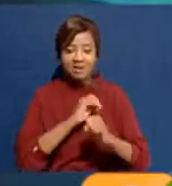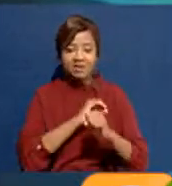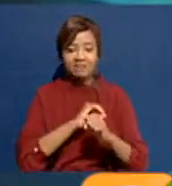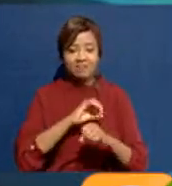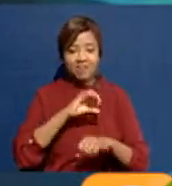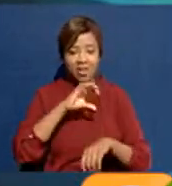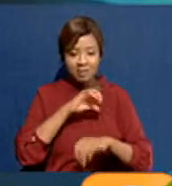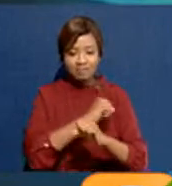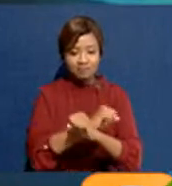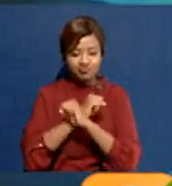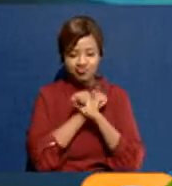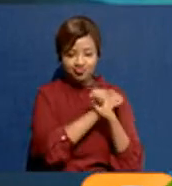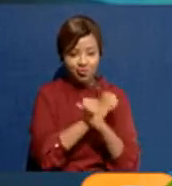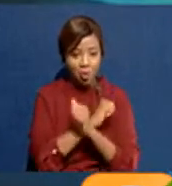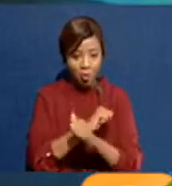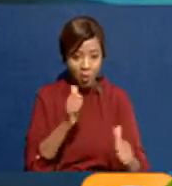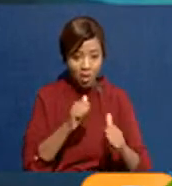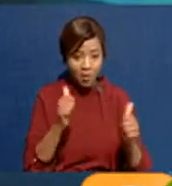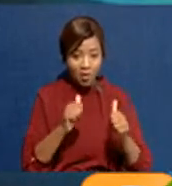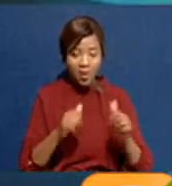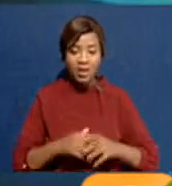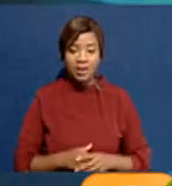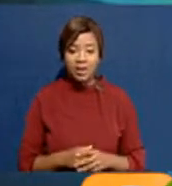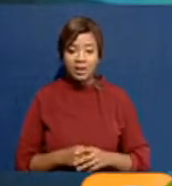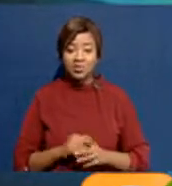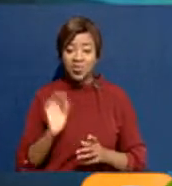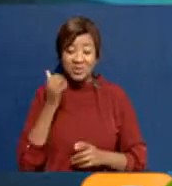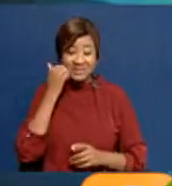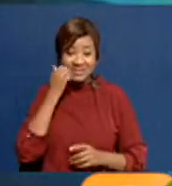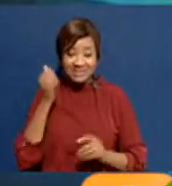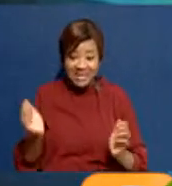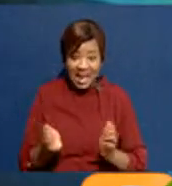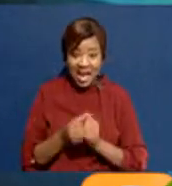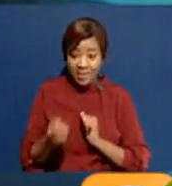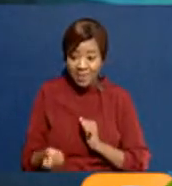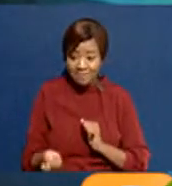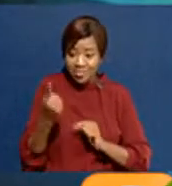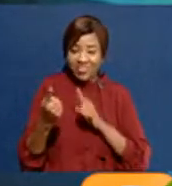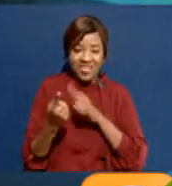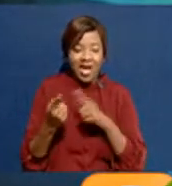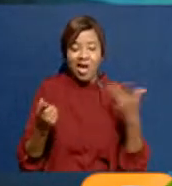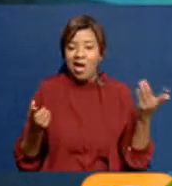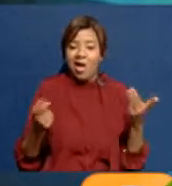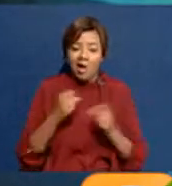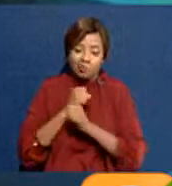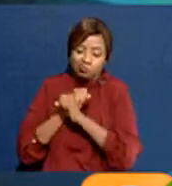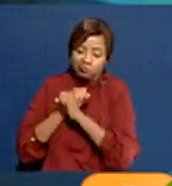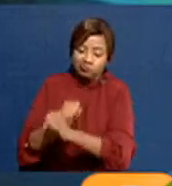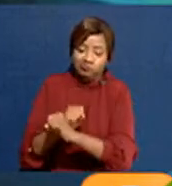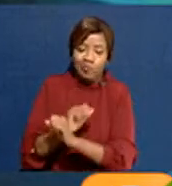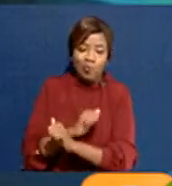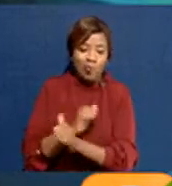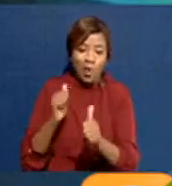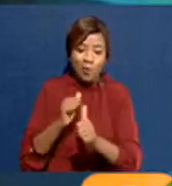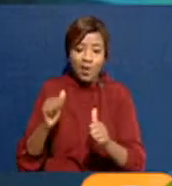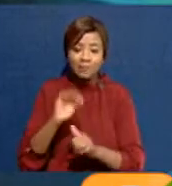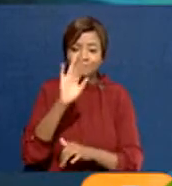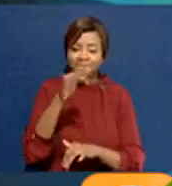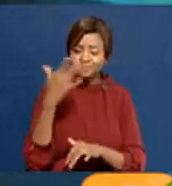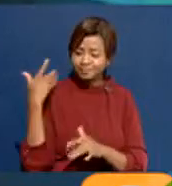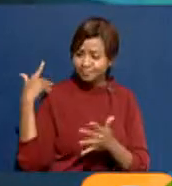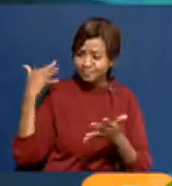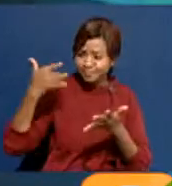is immunized. But where are we as a country? We had made gains up to 2020, we